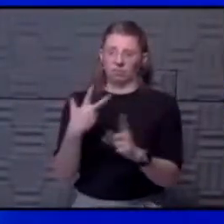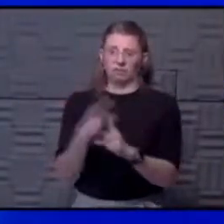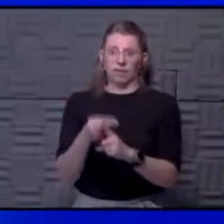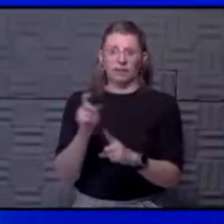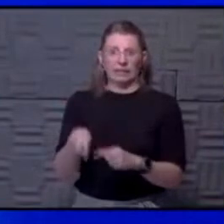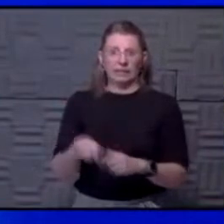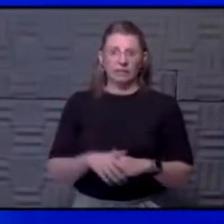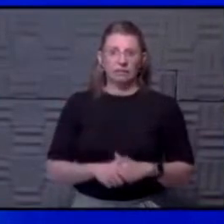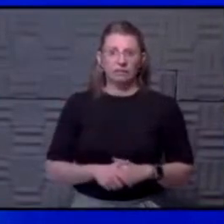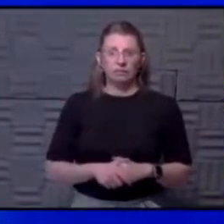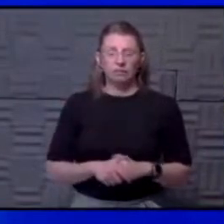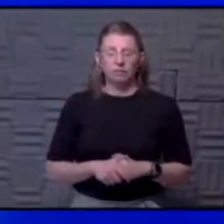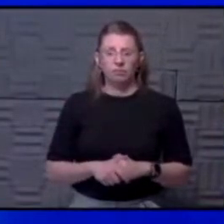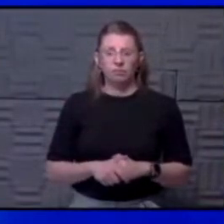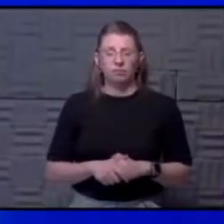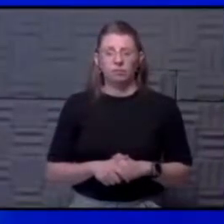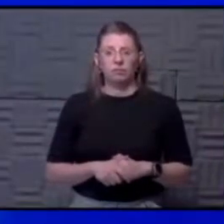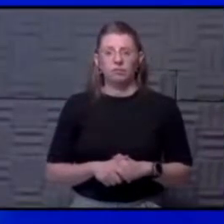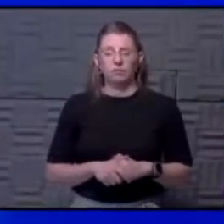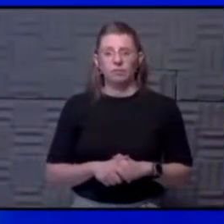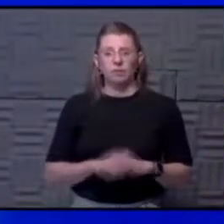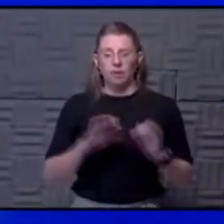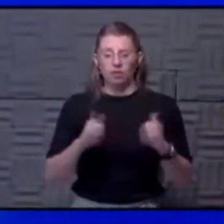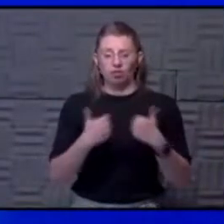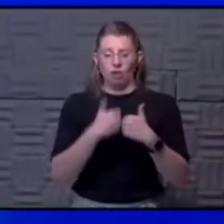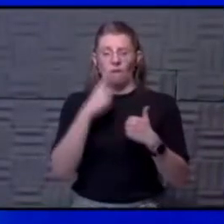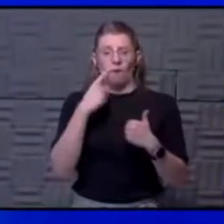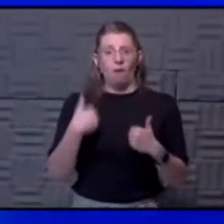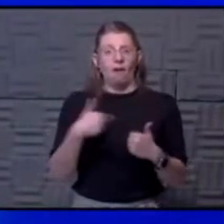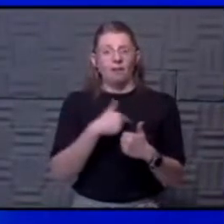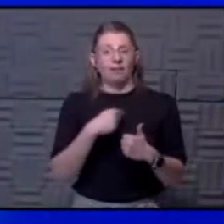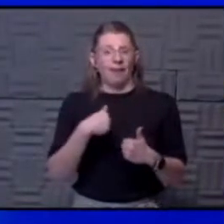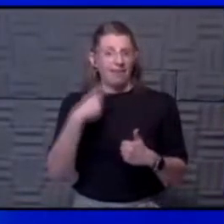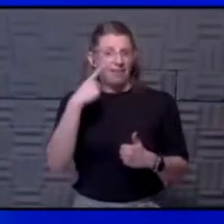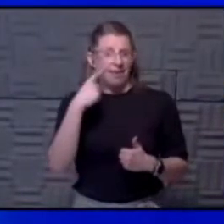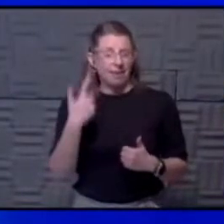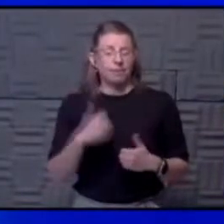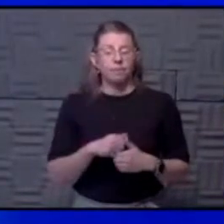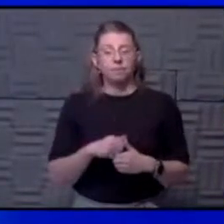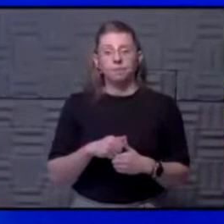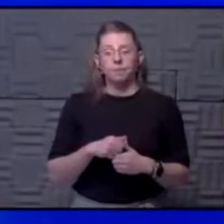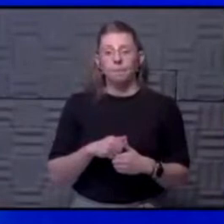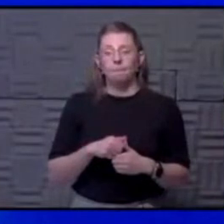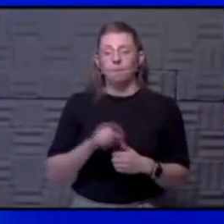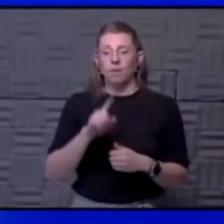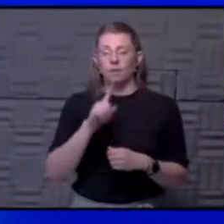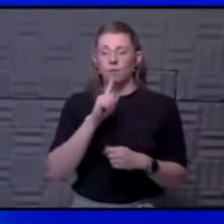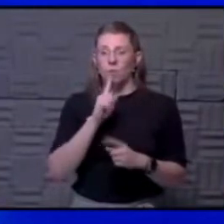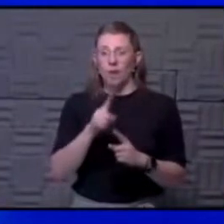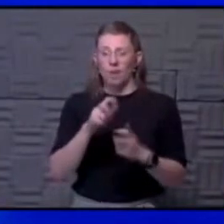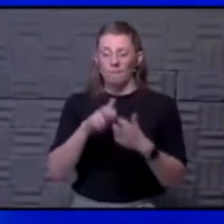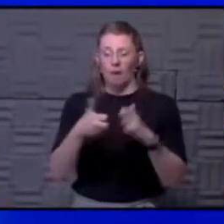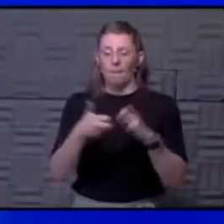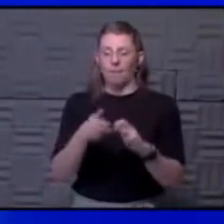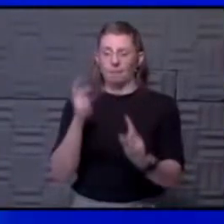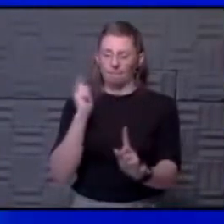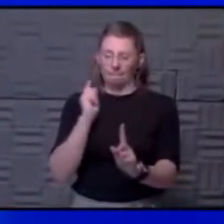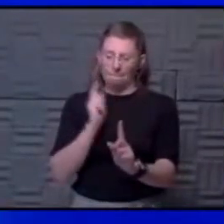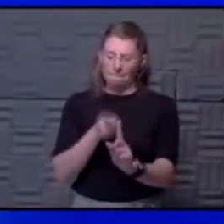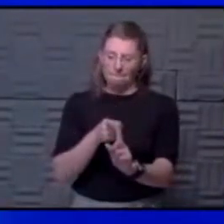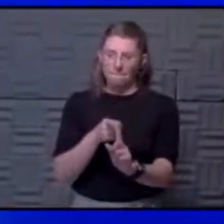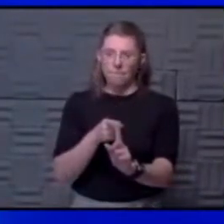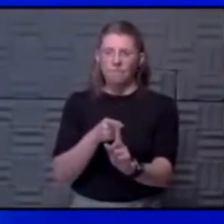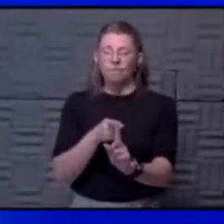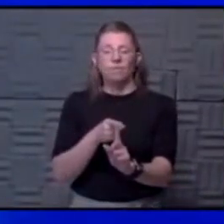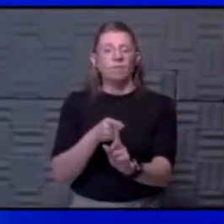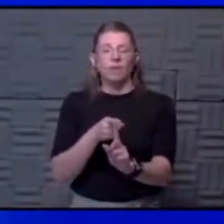so the challenge for us, I think, is the real underlying problem as we get hung up on this